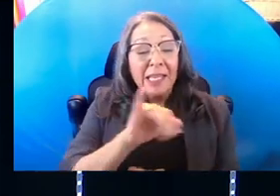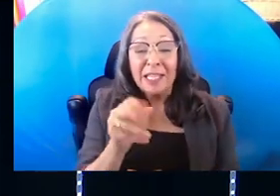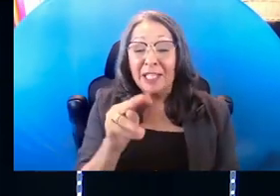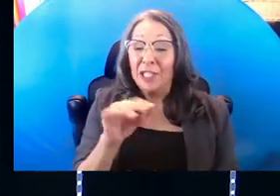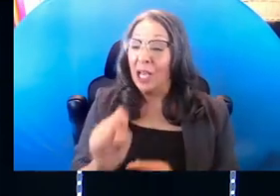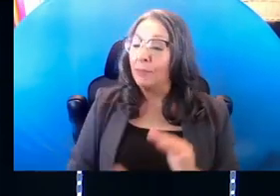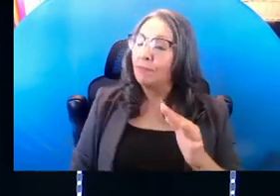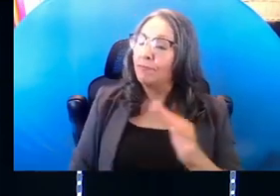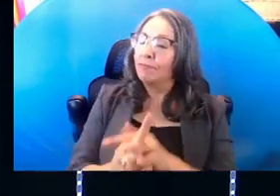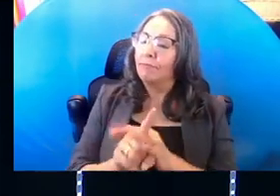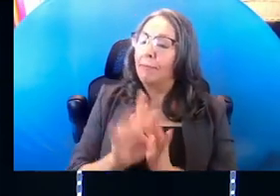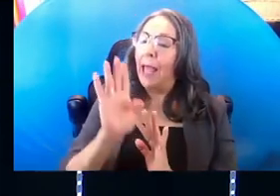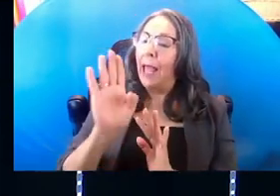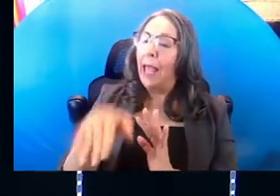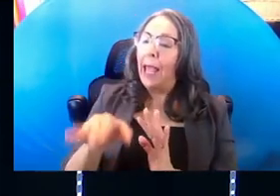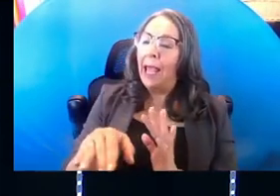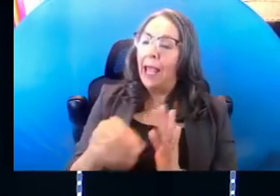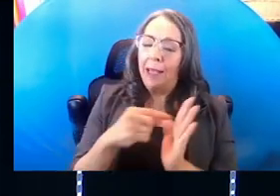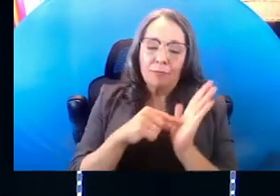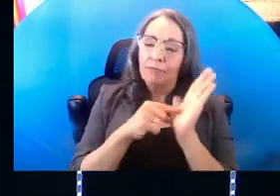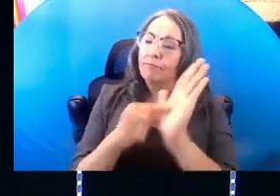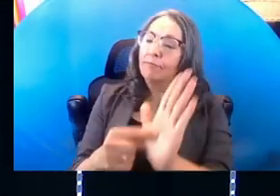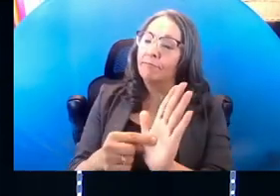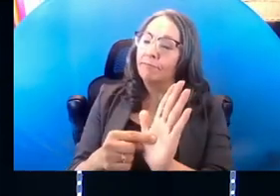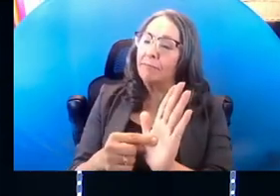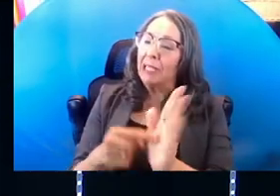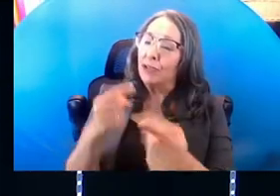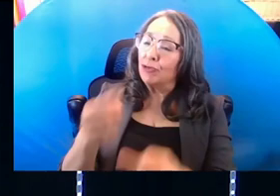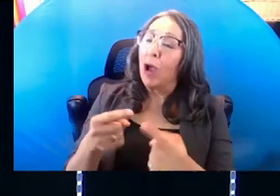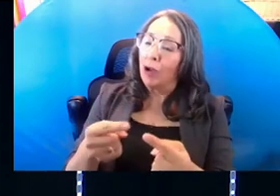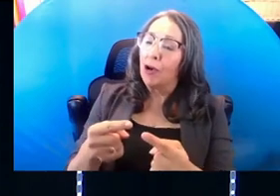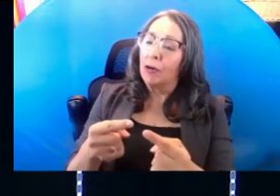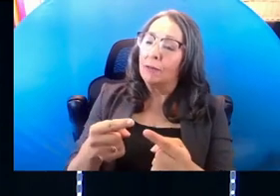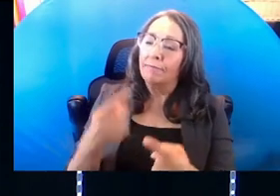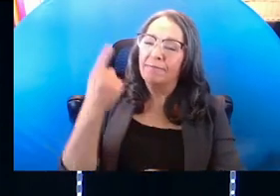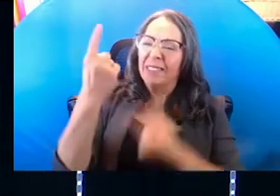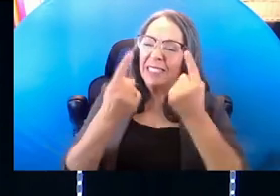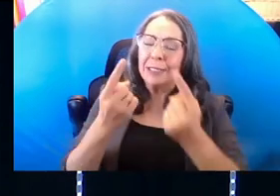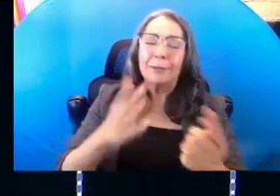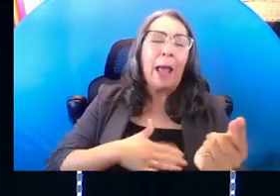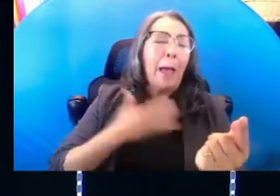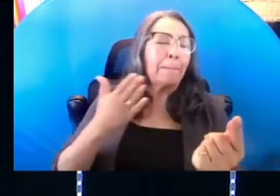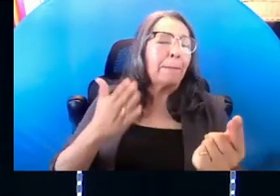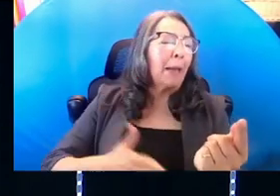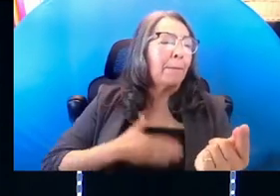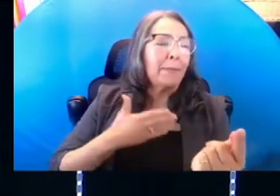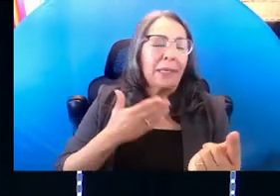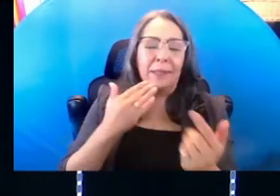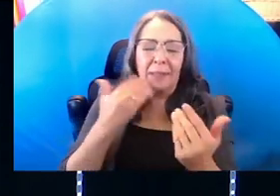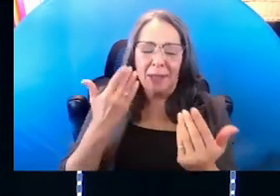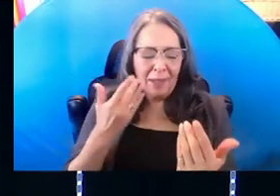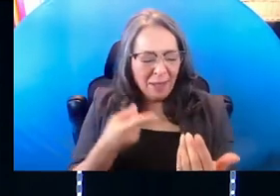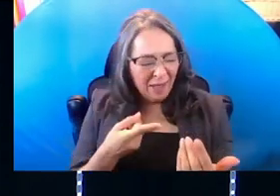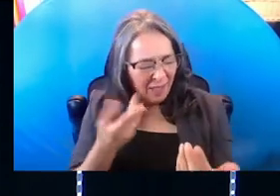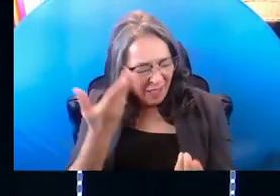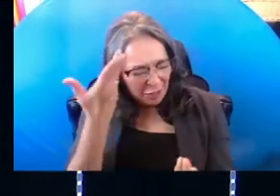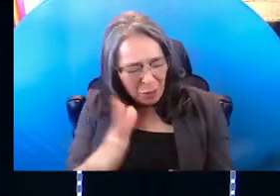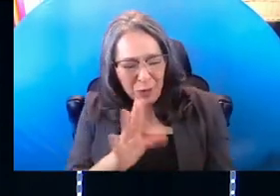says, hey, consider it pure joy when you experience trials of any kind. You're like, James, you don't know what you're talking about,